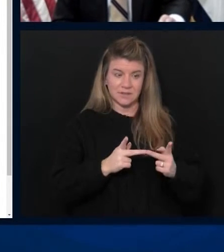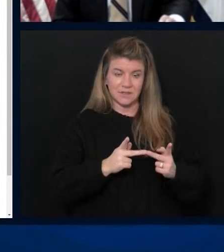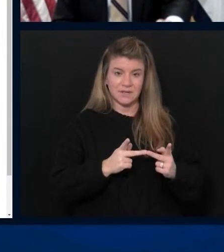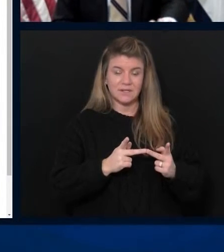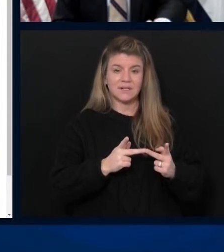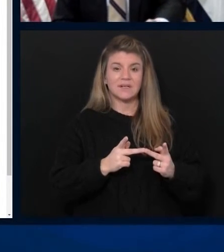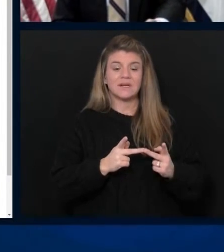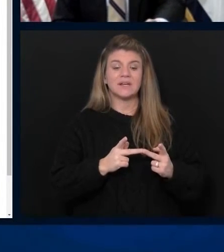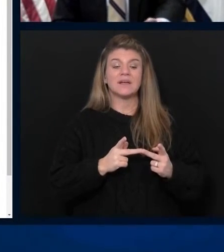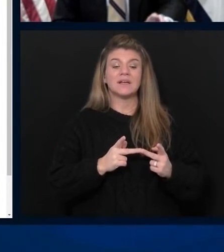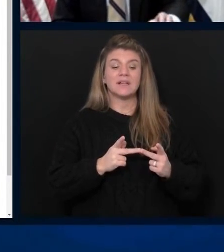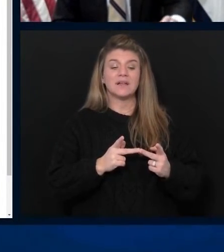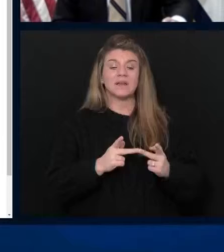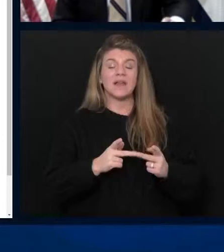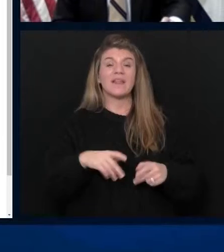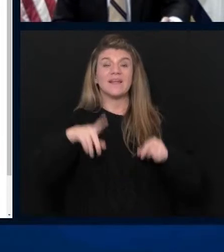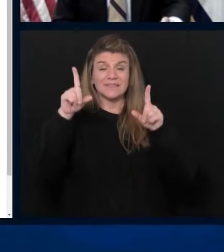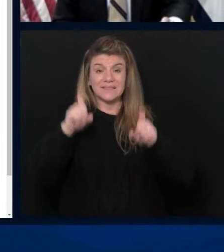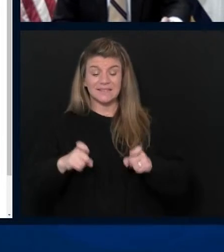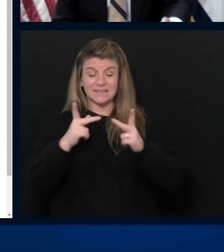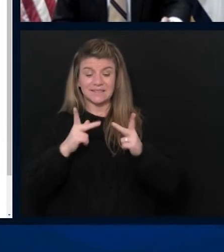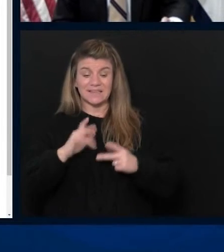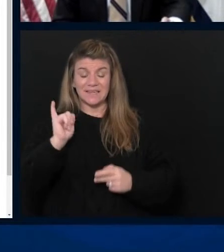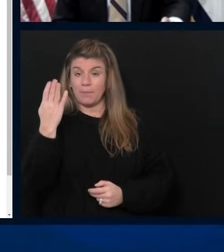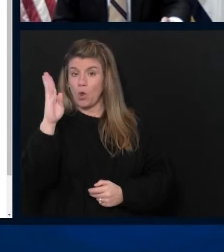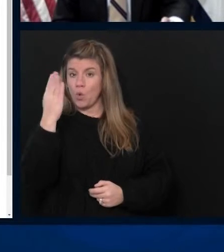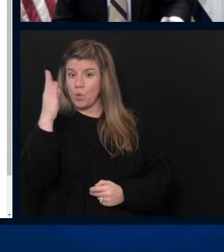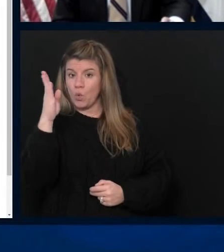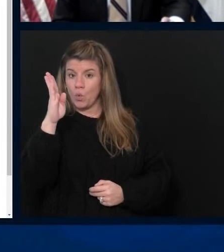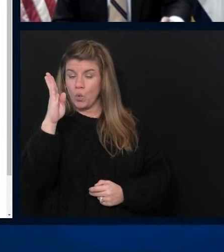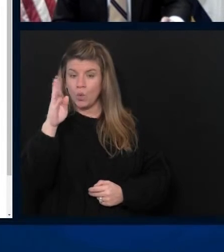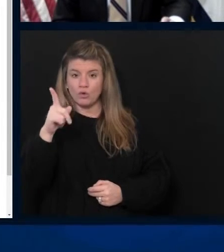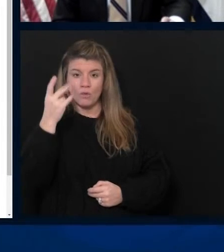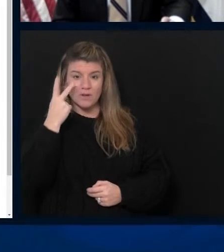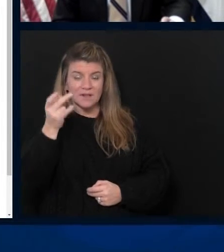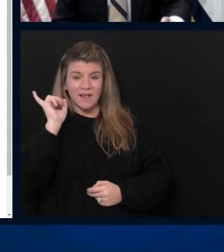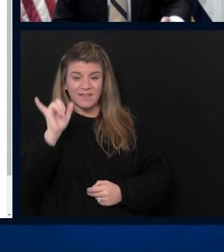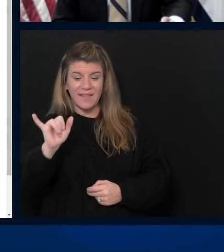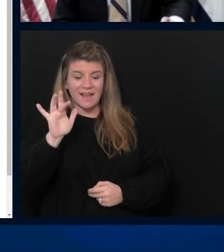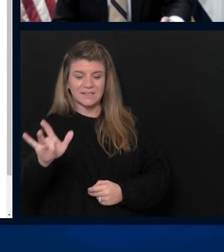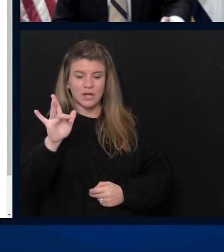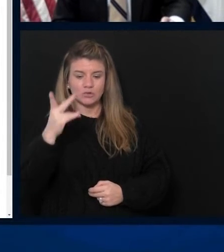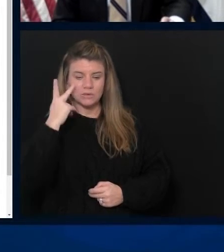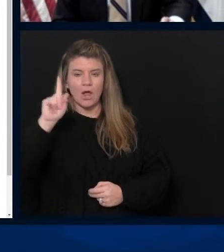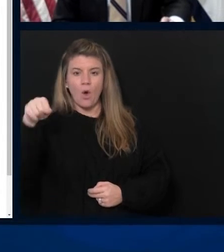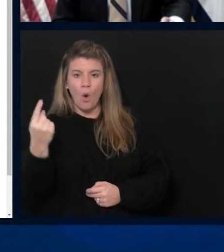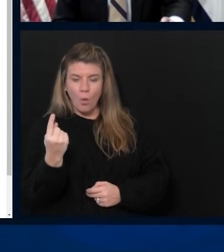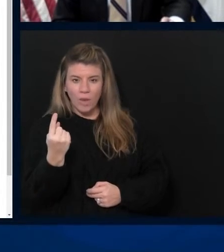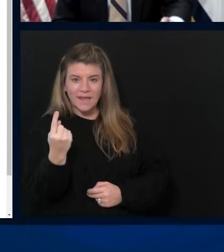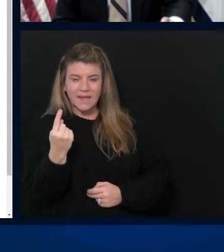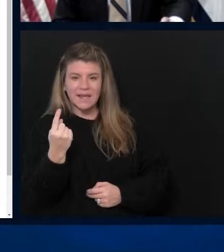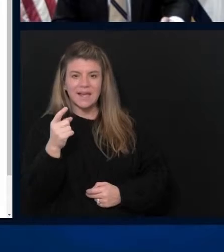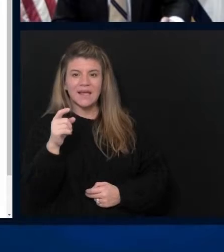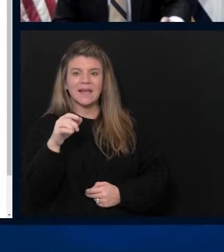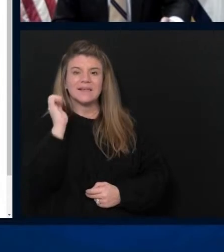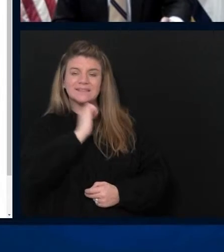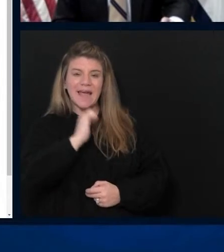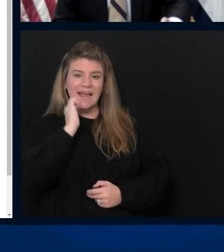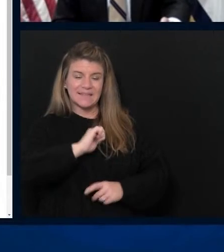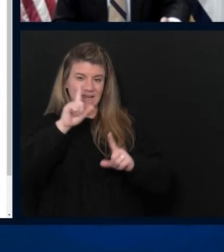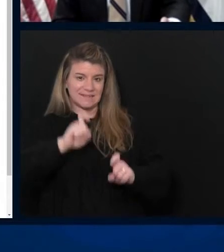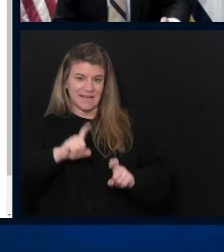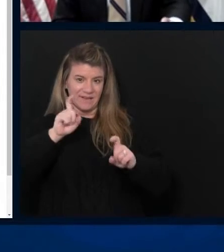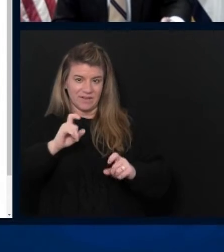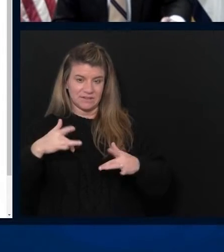testing sites, which are those sites in blue. So if you touch that, you see only the daily testing